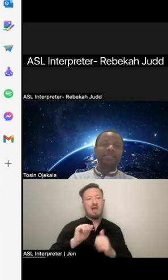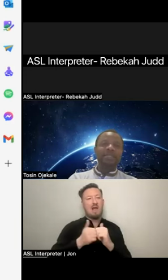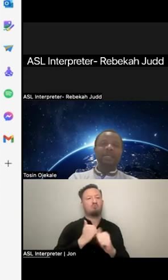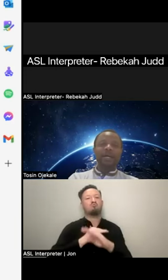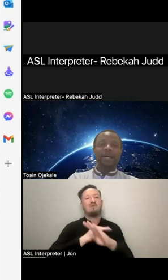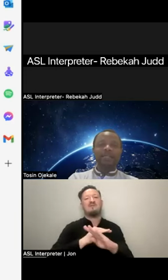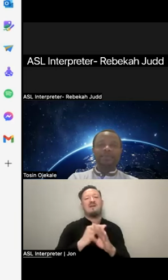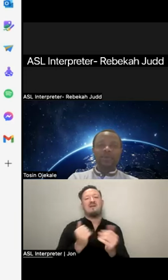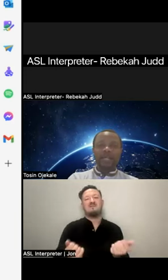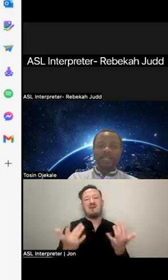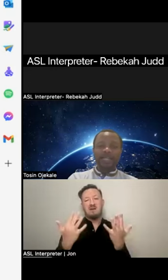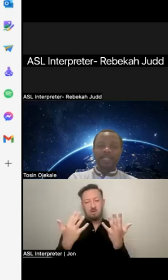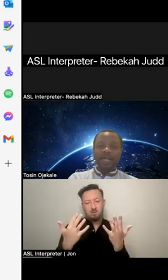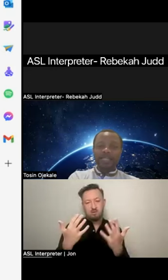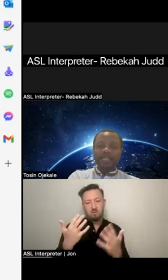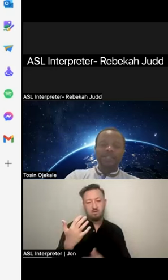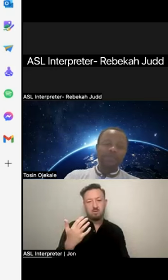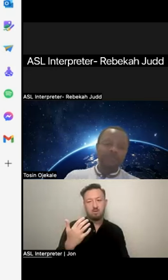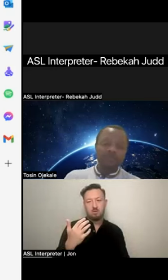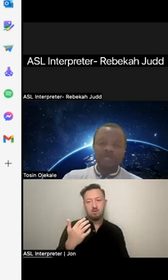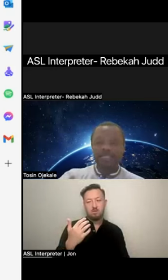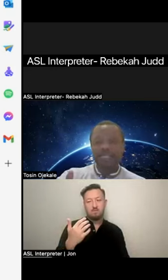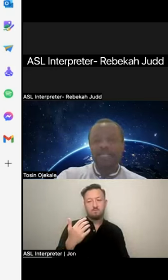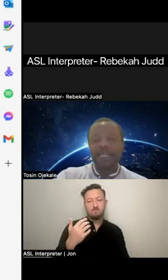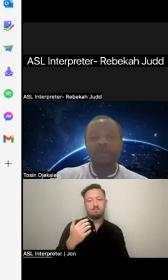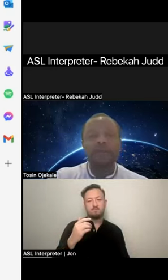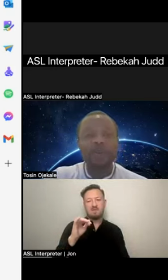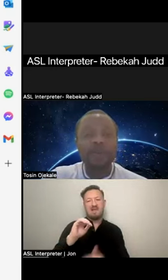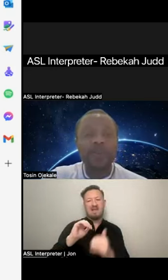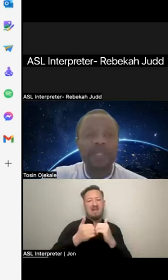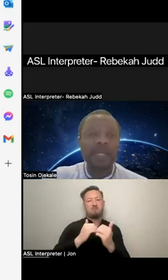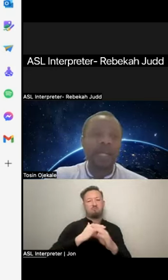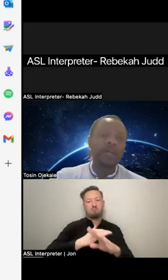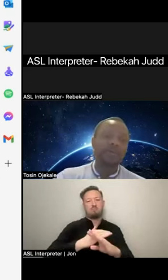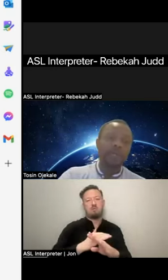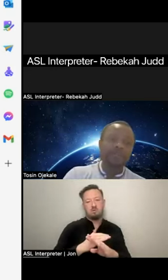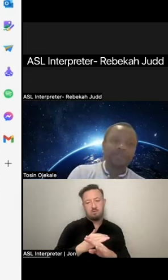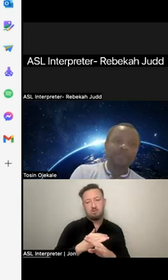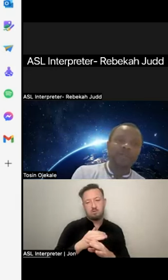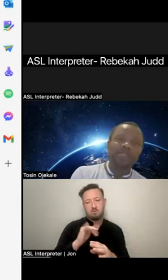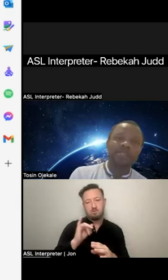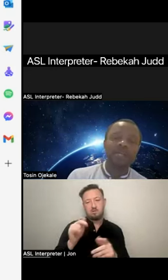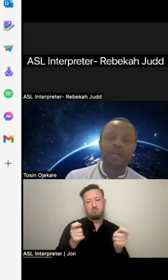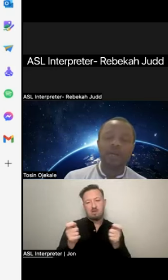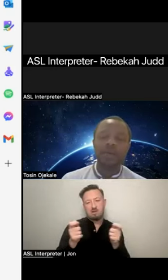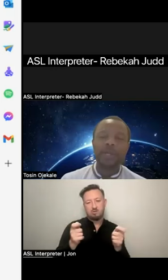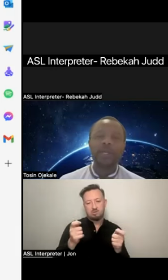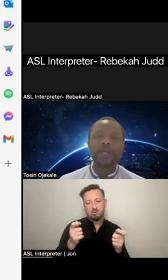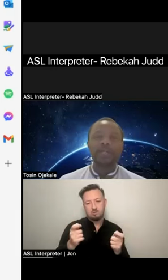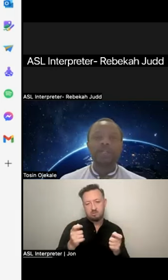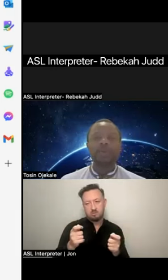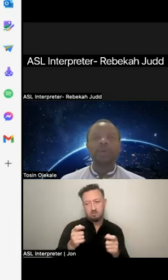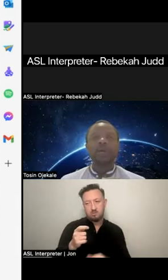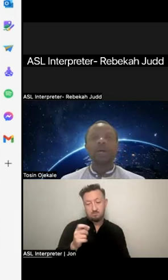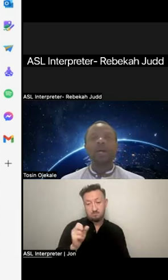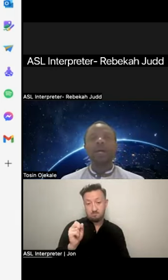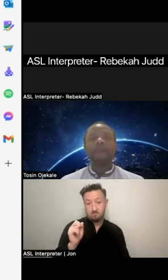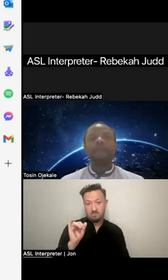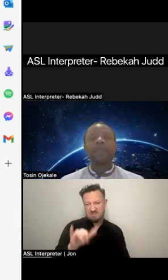hazard, and what are the things that they need to know. So that's the essence of some of these regulatory bodies, okay?